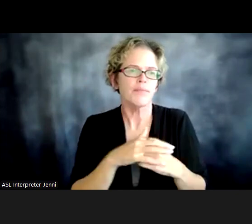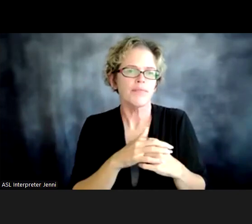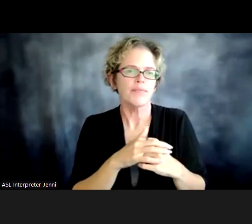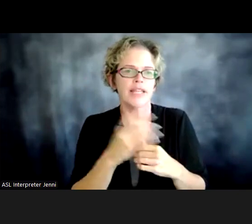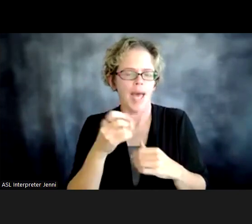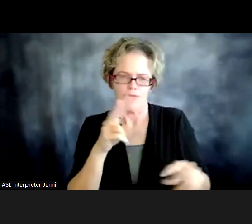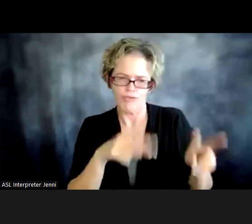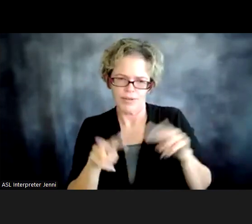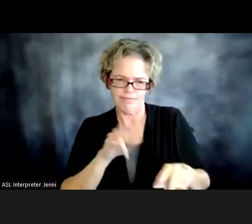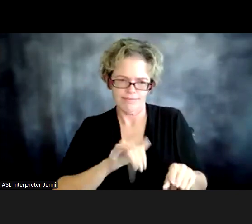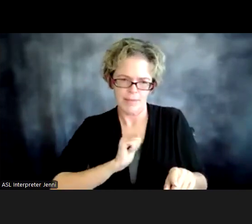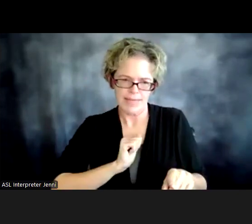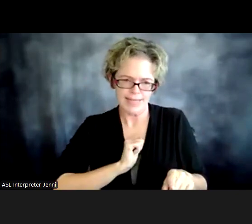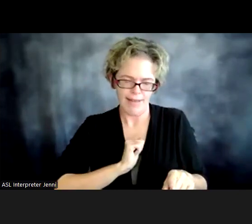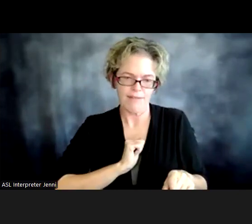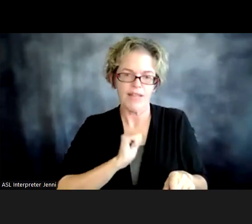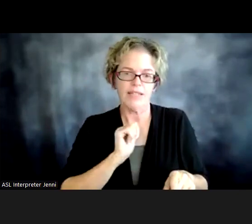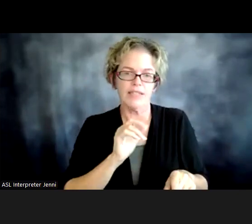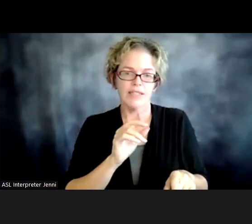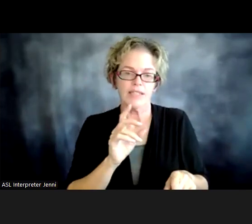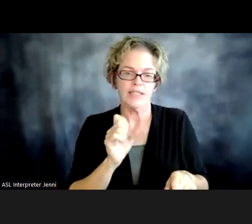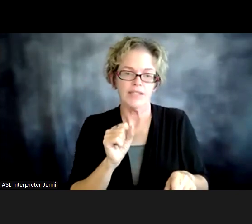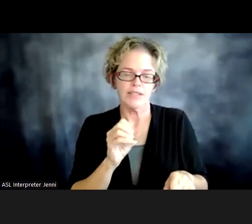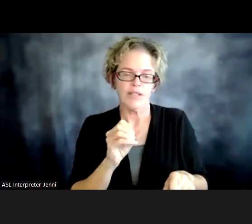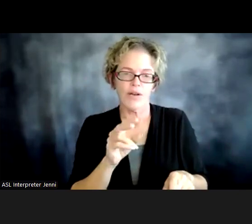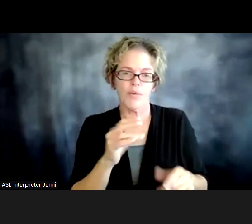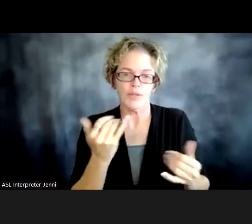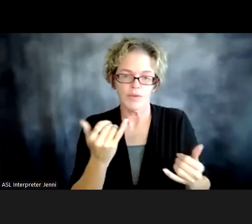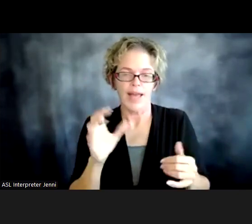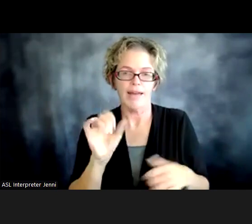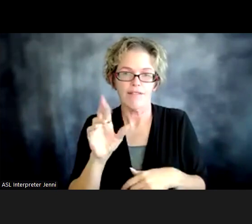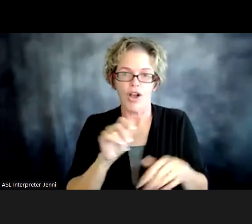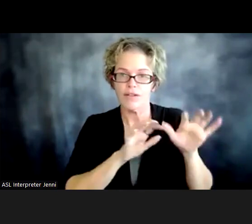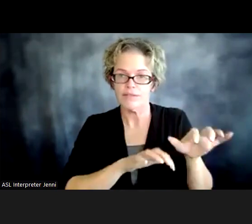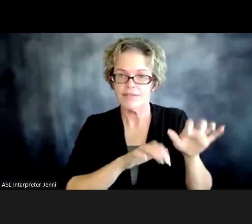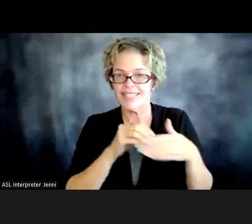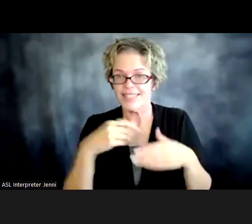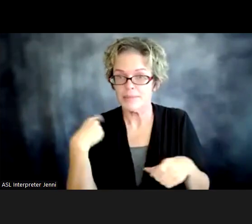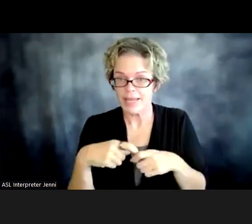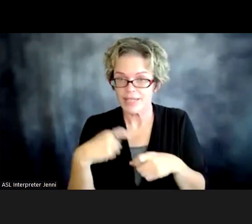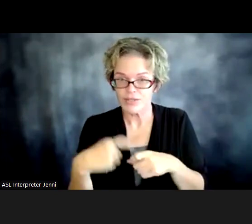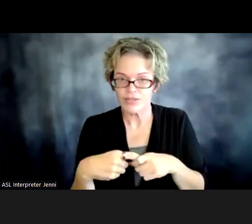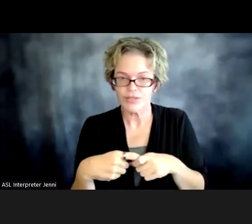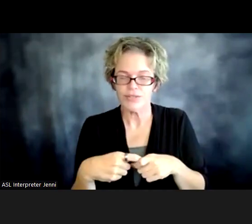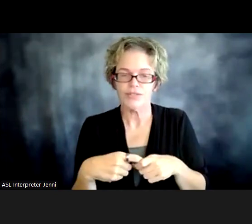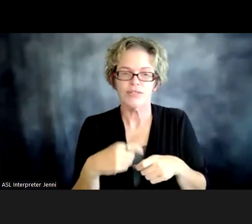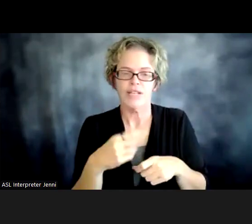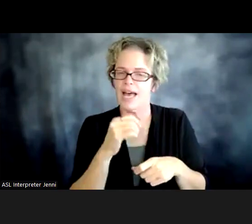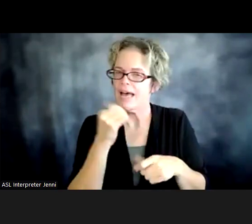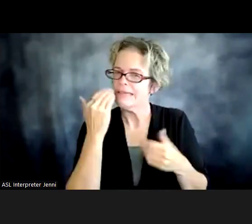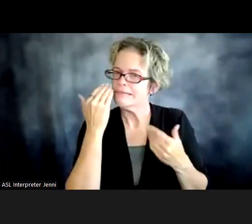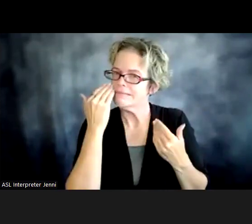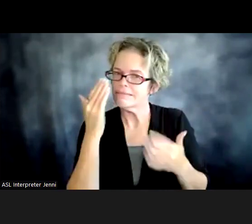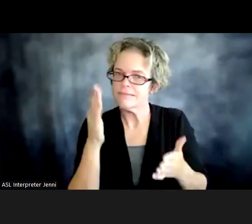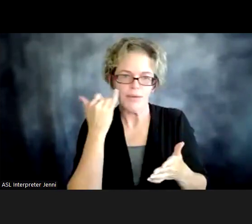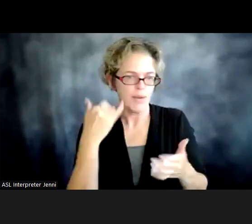a look at that myself. So we do have CART services today in Spanish. I don't know that we have